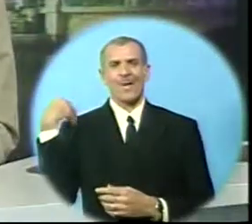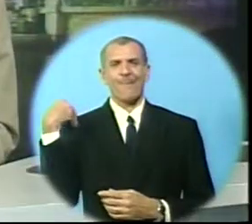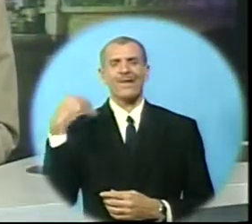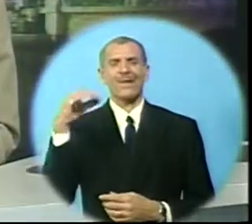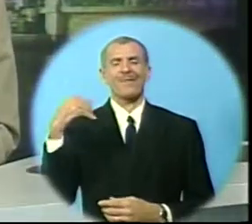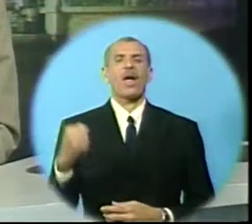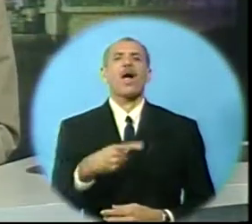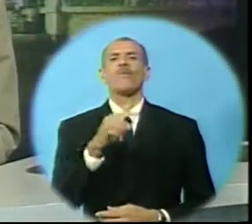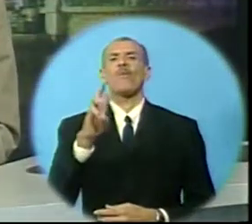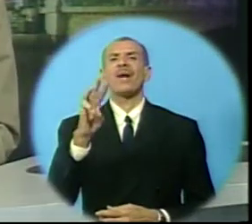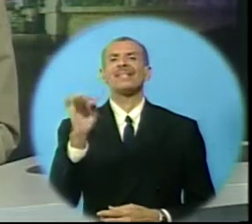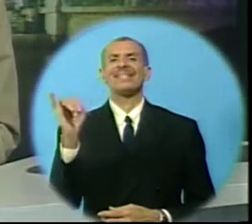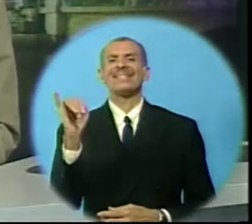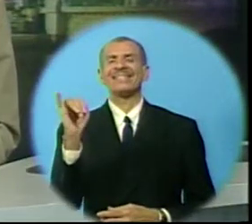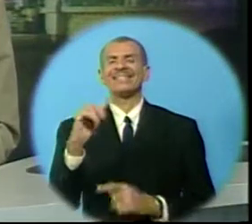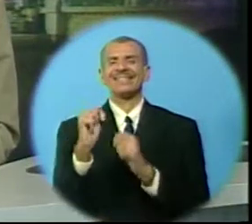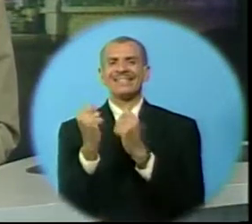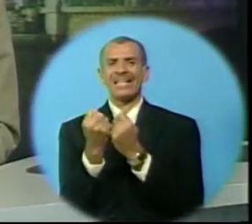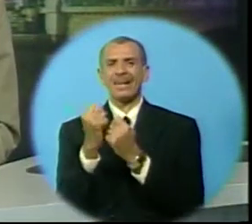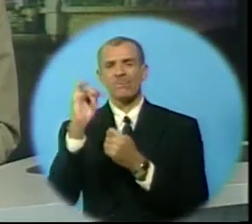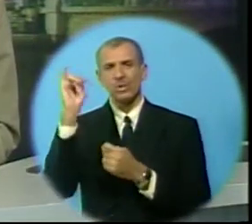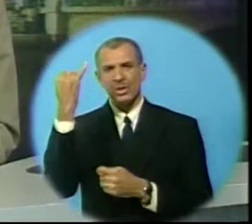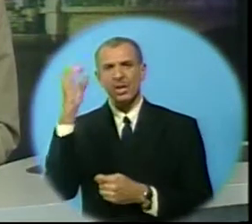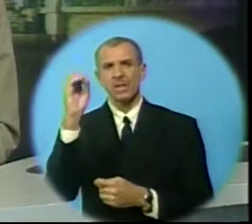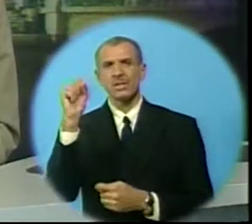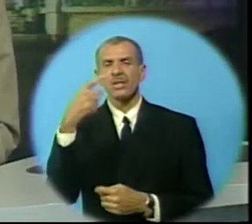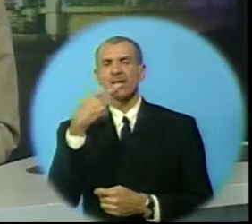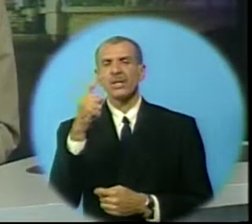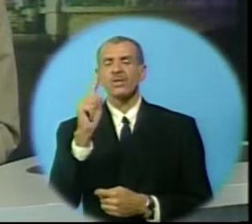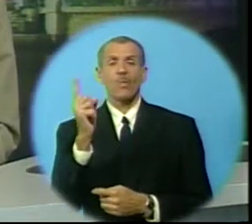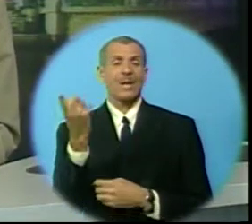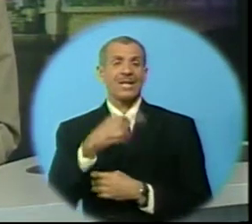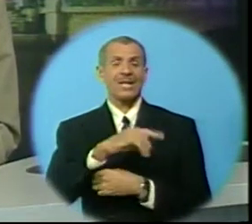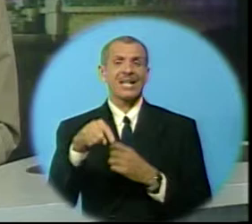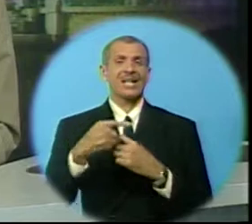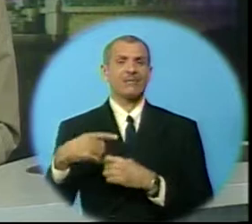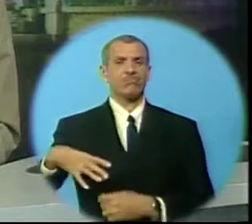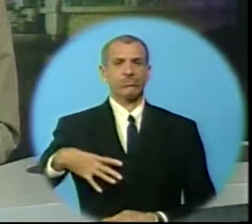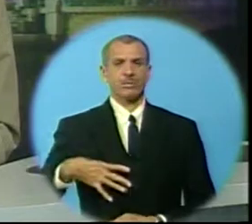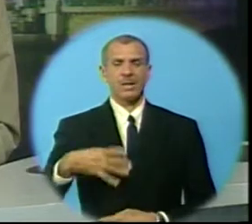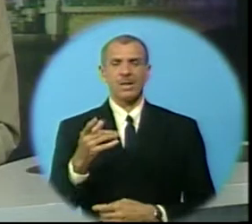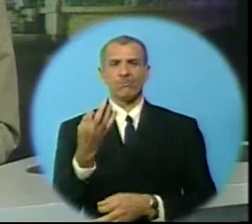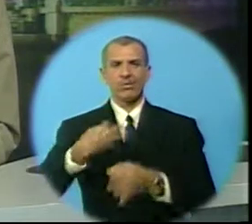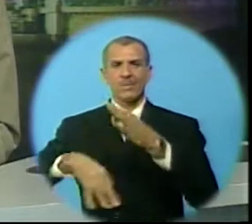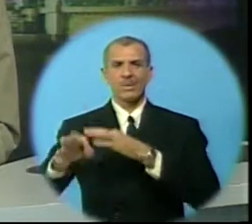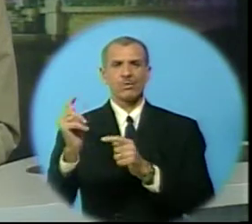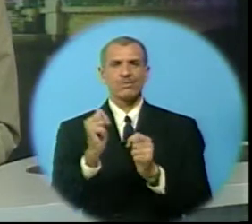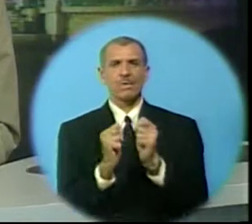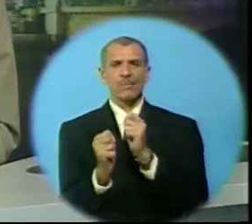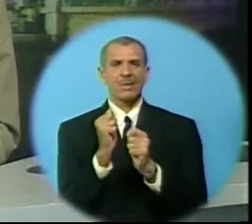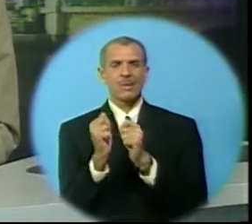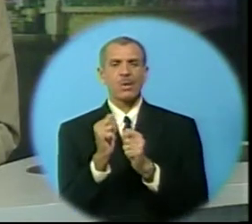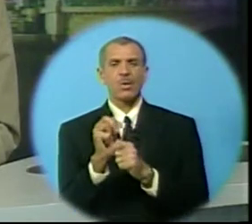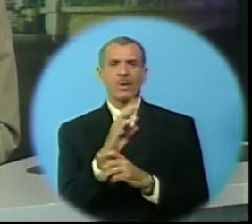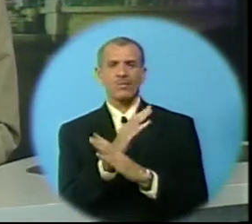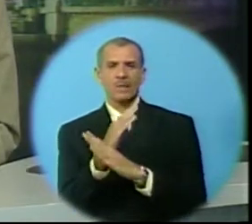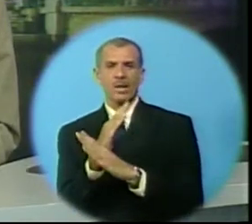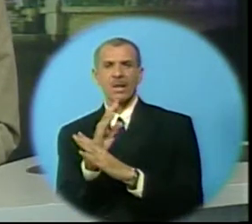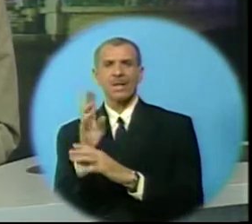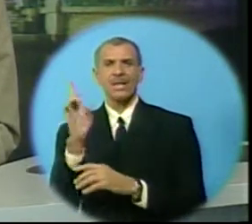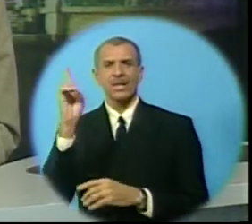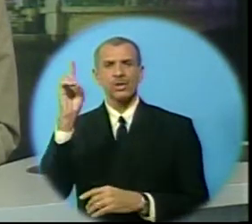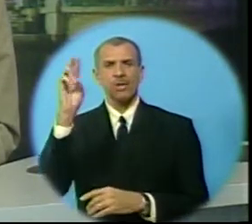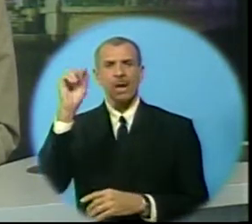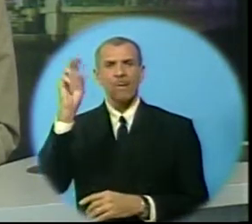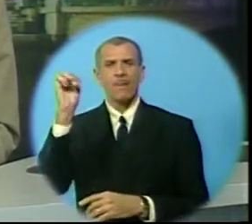of the West Indies Test team. Jason, who already is the one-day international skipper, replaces Trinidad and Tobago wicketkeeper Dinesh Ramdin